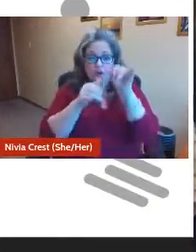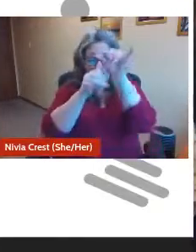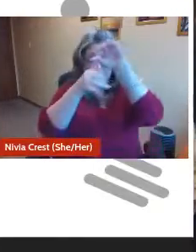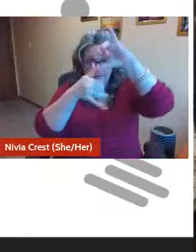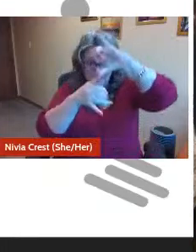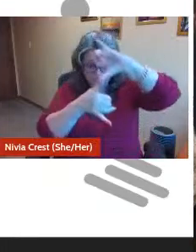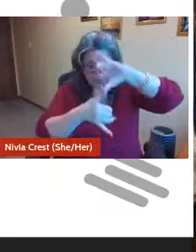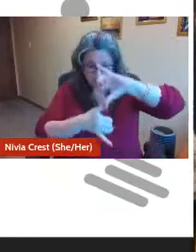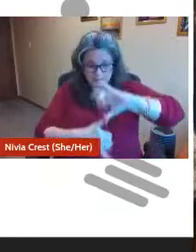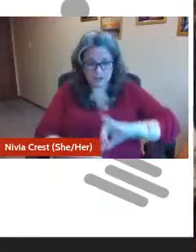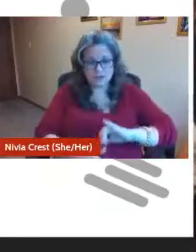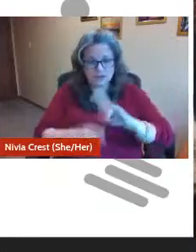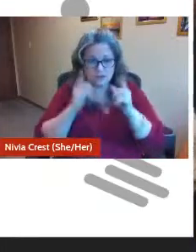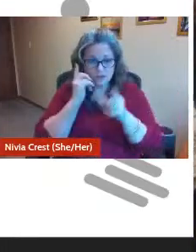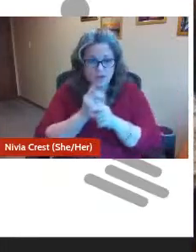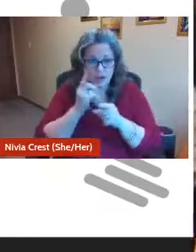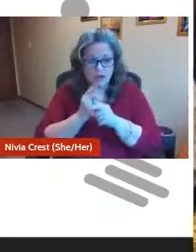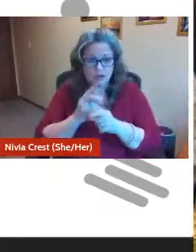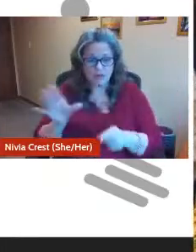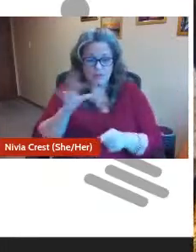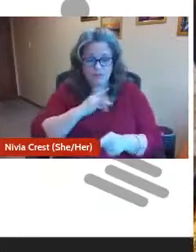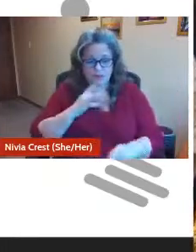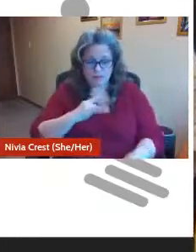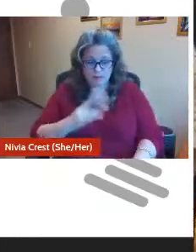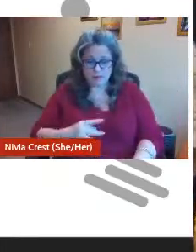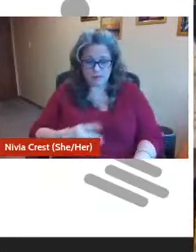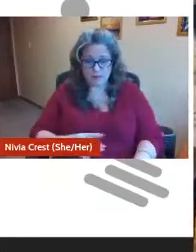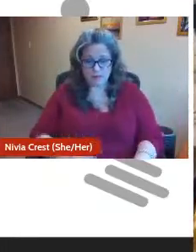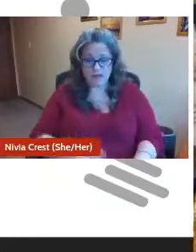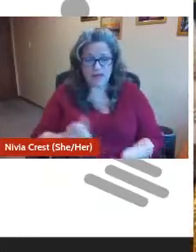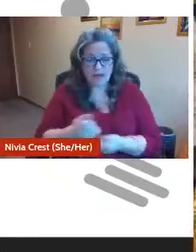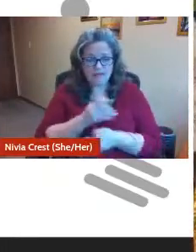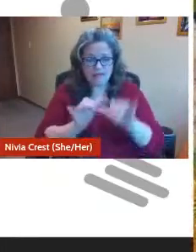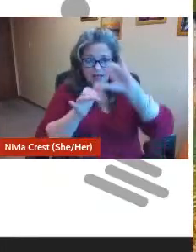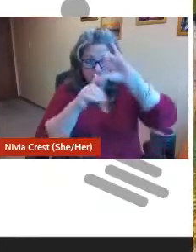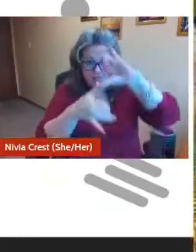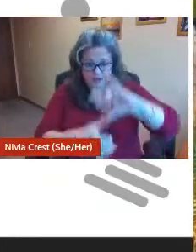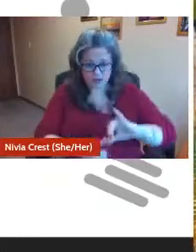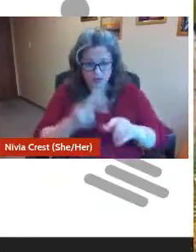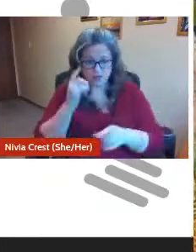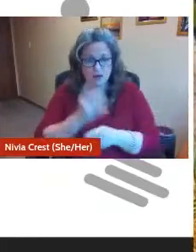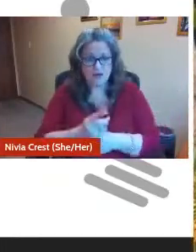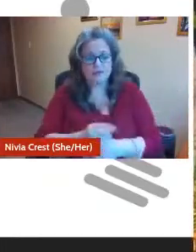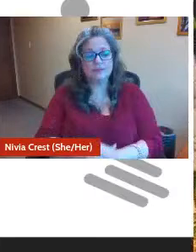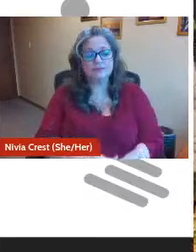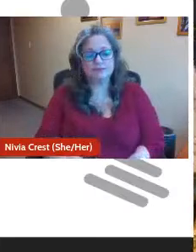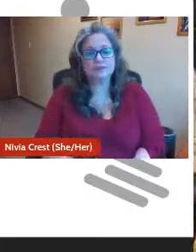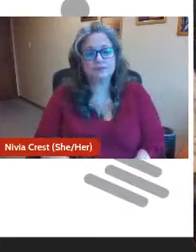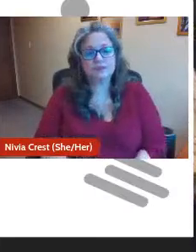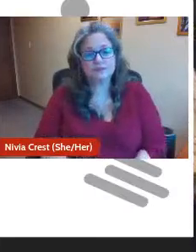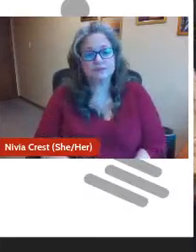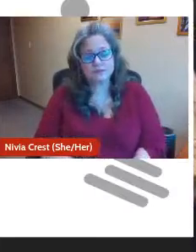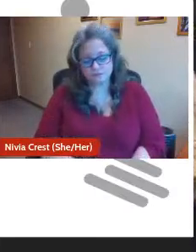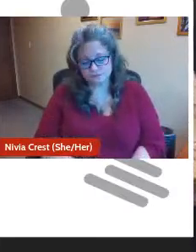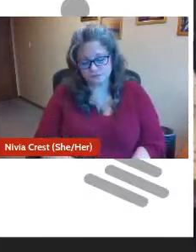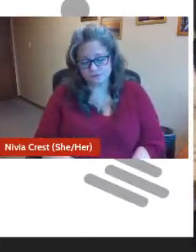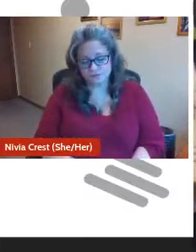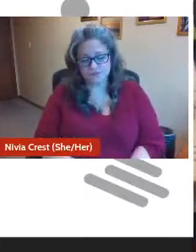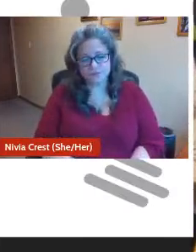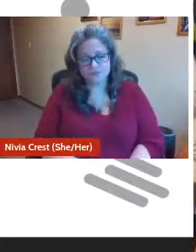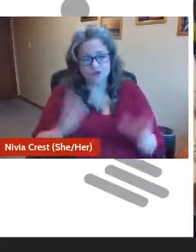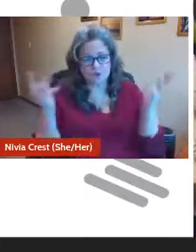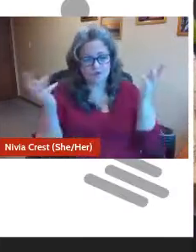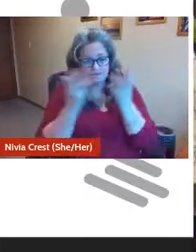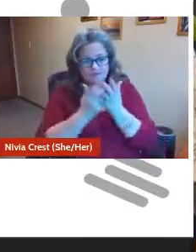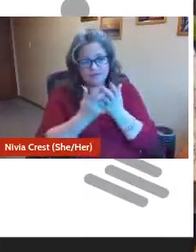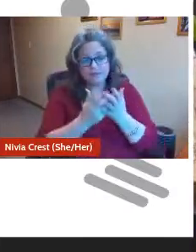space, and make sure that, you know, when you put the put this on, you got to make sure that everything is placed where it needs to place that, so it'll be able to fit onto